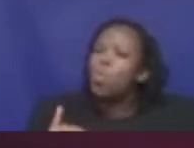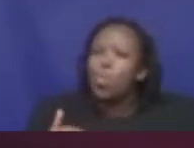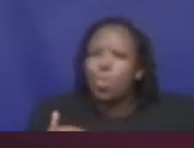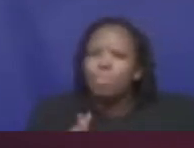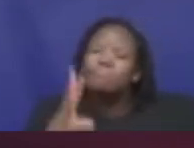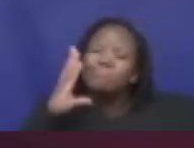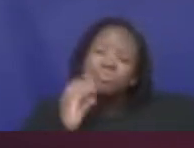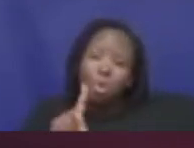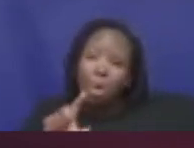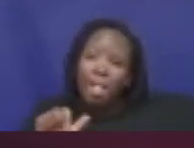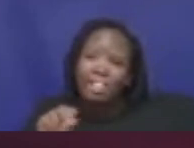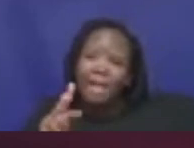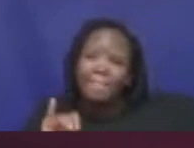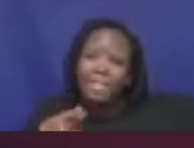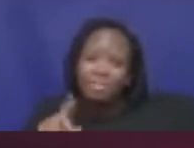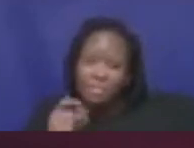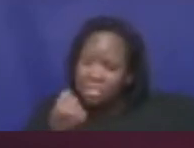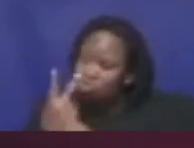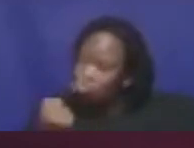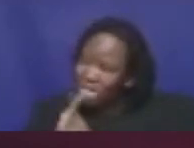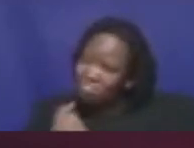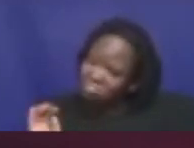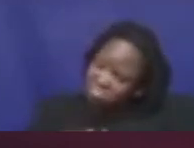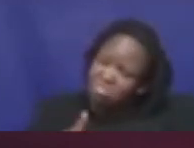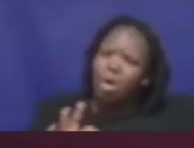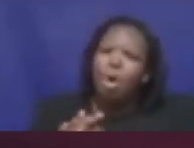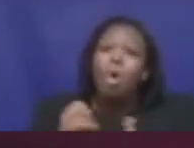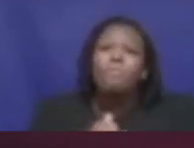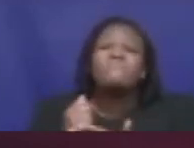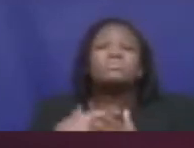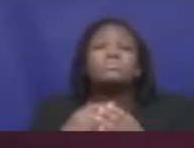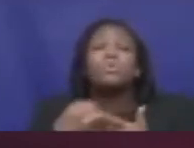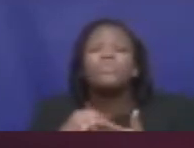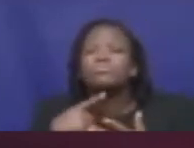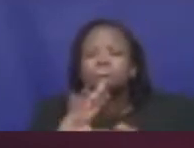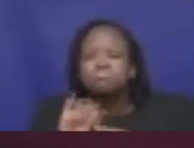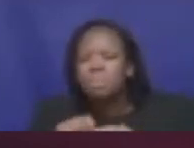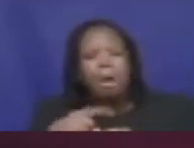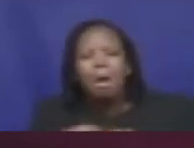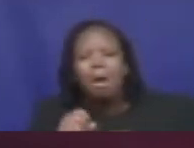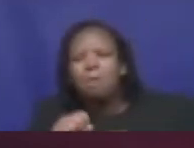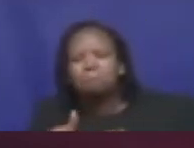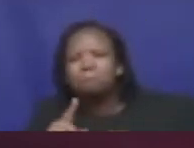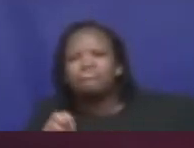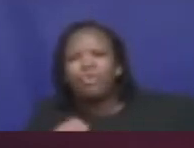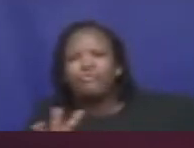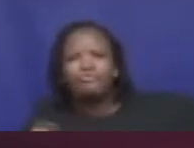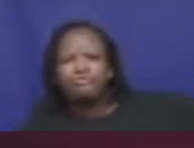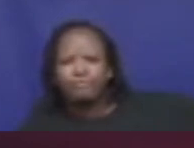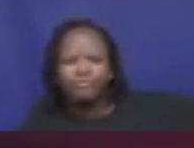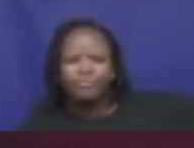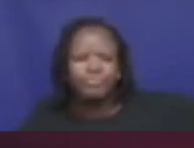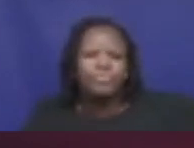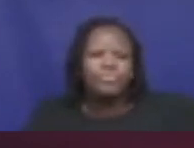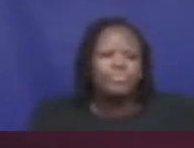Gogo Dlamini, who had to take 2 taxis to get to a Home Affairs office, only to find it offline? No. Is